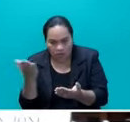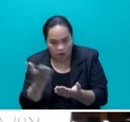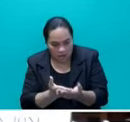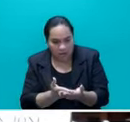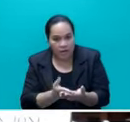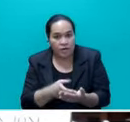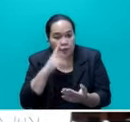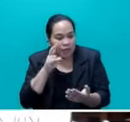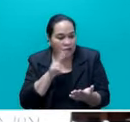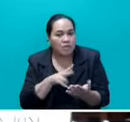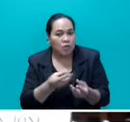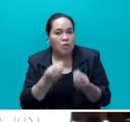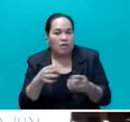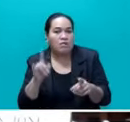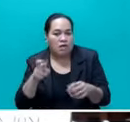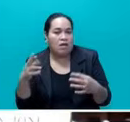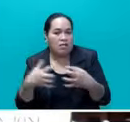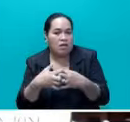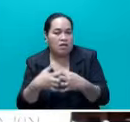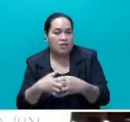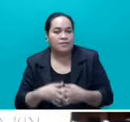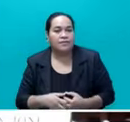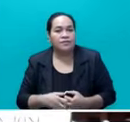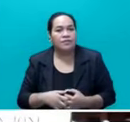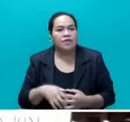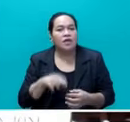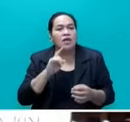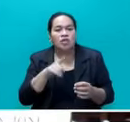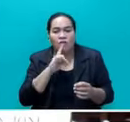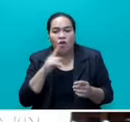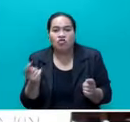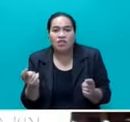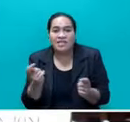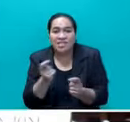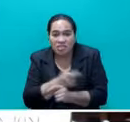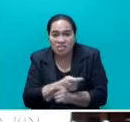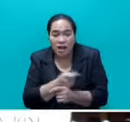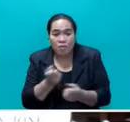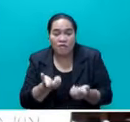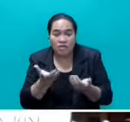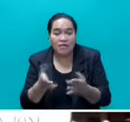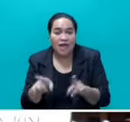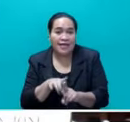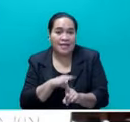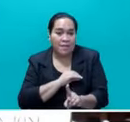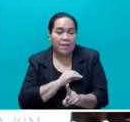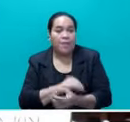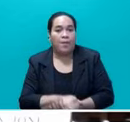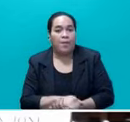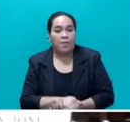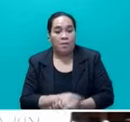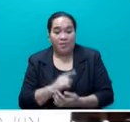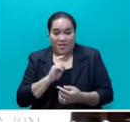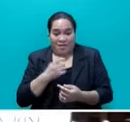And Mr. Speaker, sir, there's also a transitional provision. Essentially, what the transitional provision is, that for example, if we,